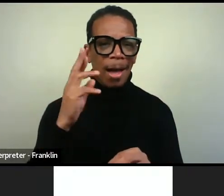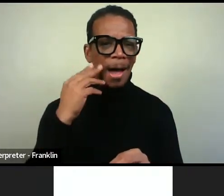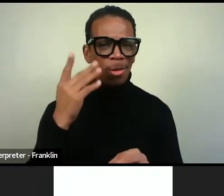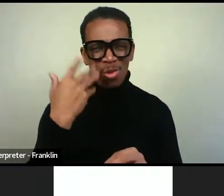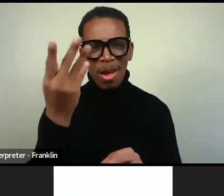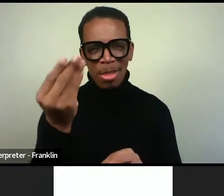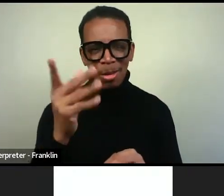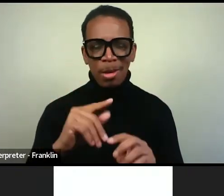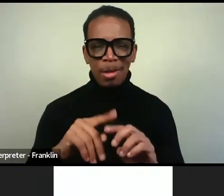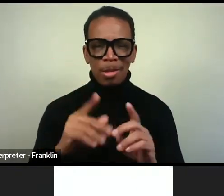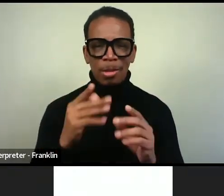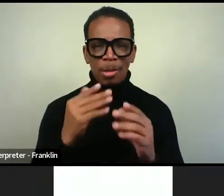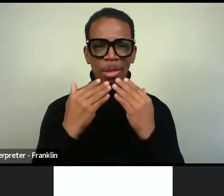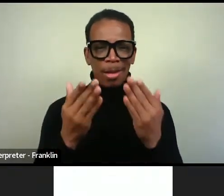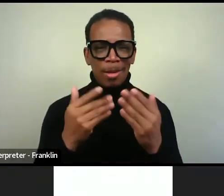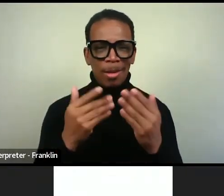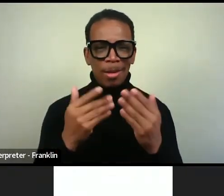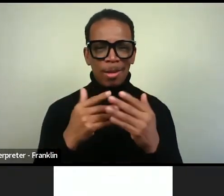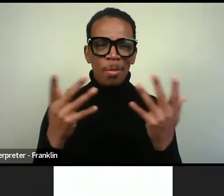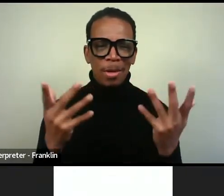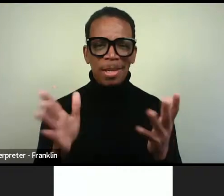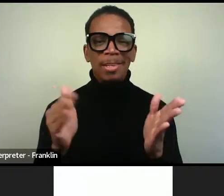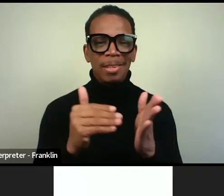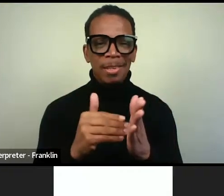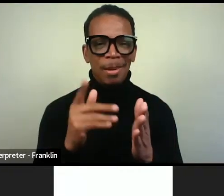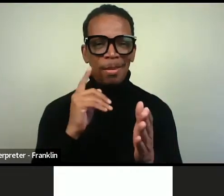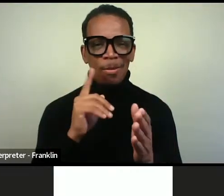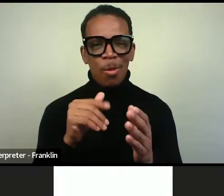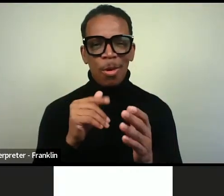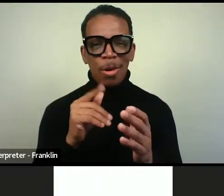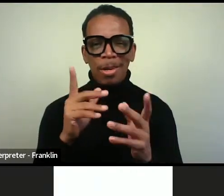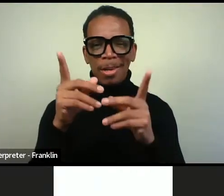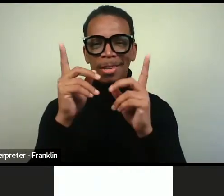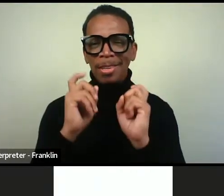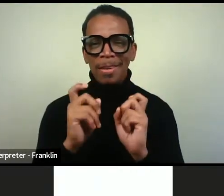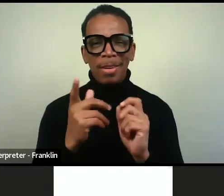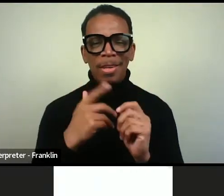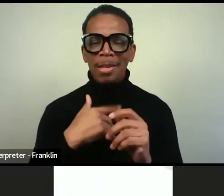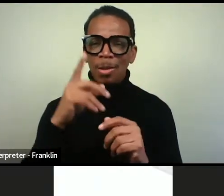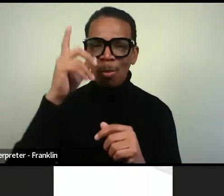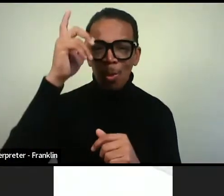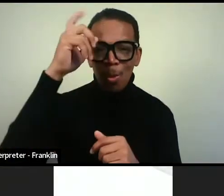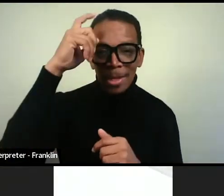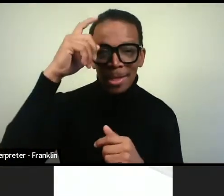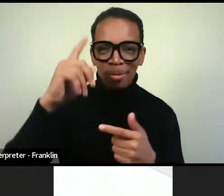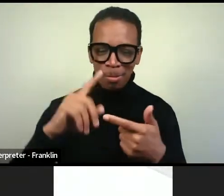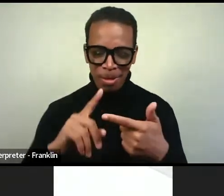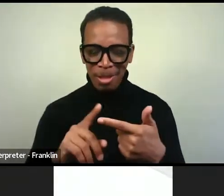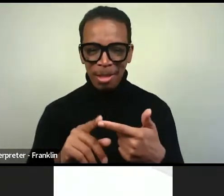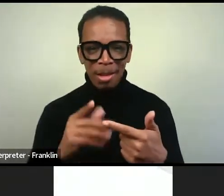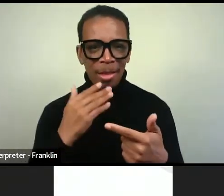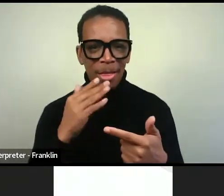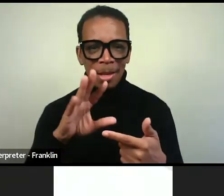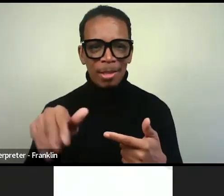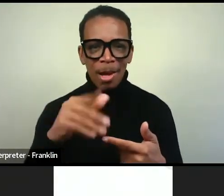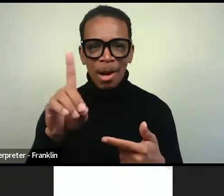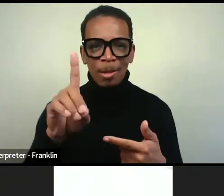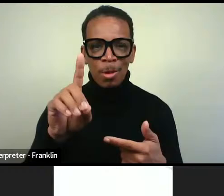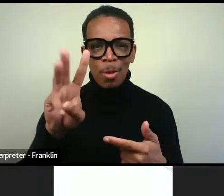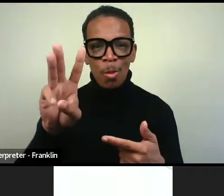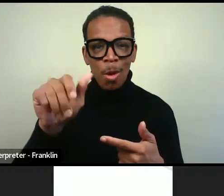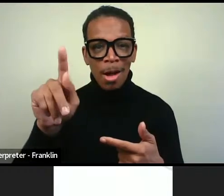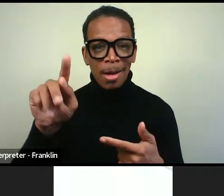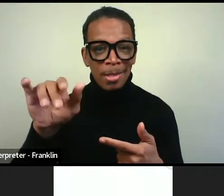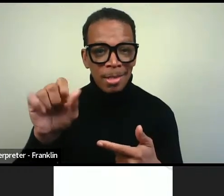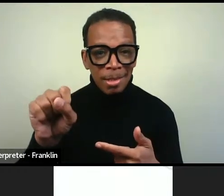so thank you so much again for giving us a little bit of wisdom. I want to thank Dr. Watts for